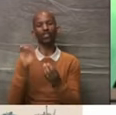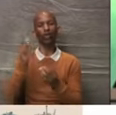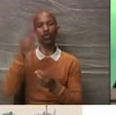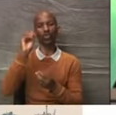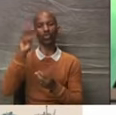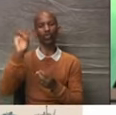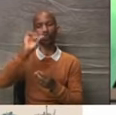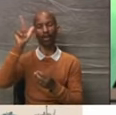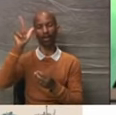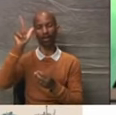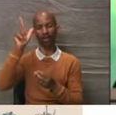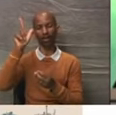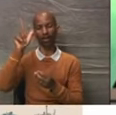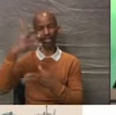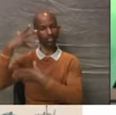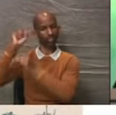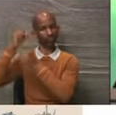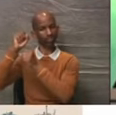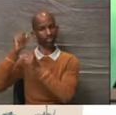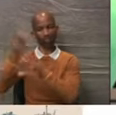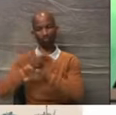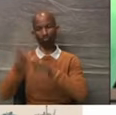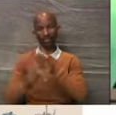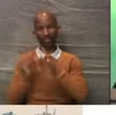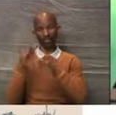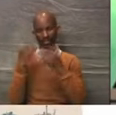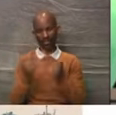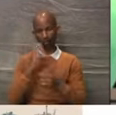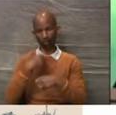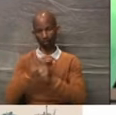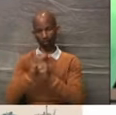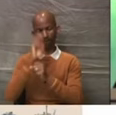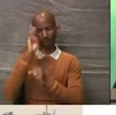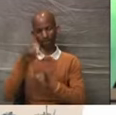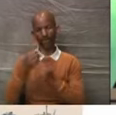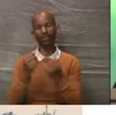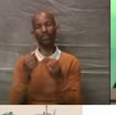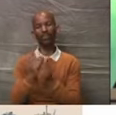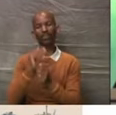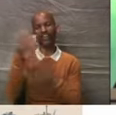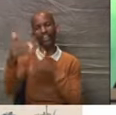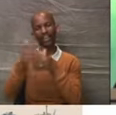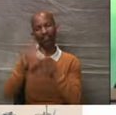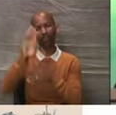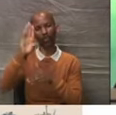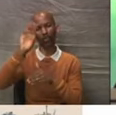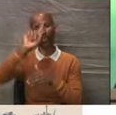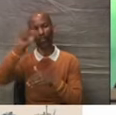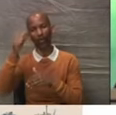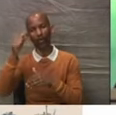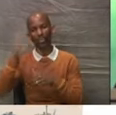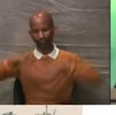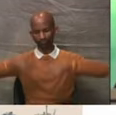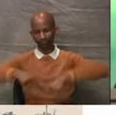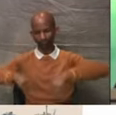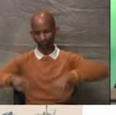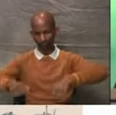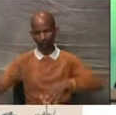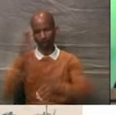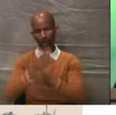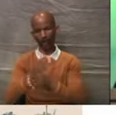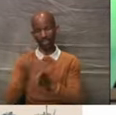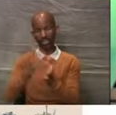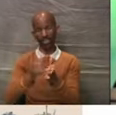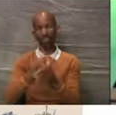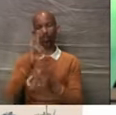automobile industries. This project will create nearly 4,000 construction jobs and just